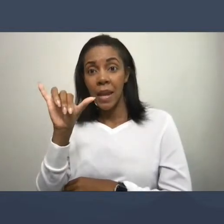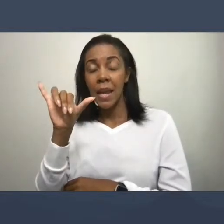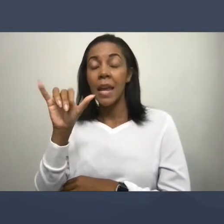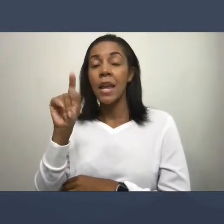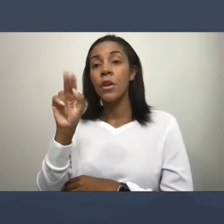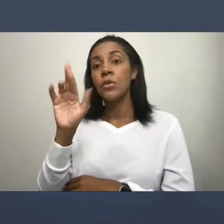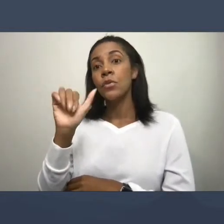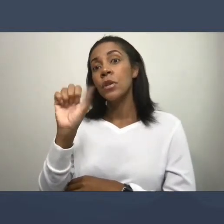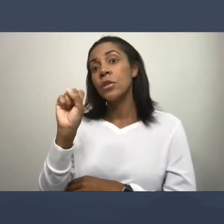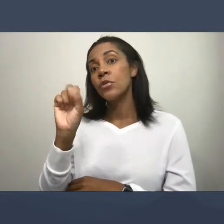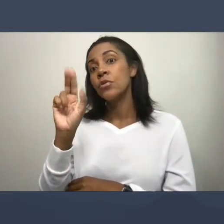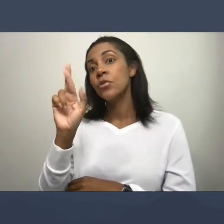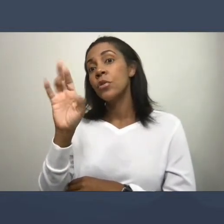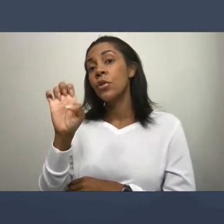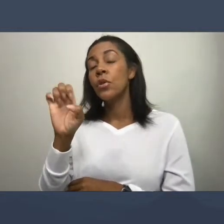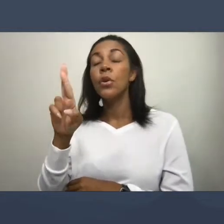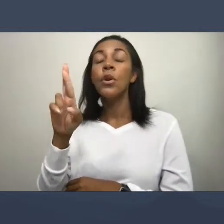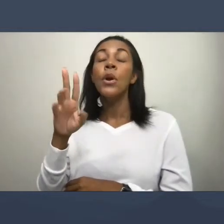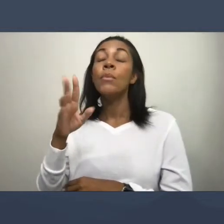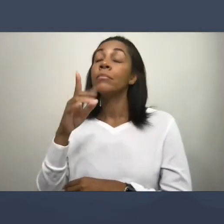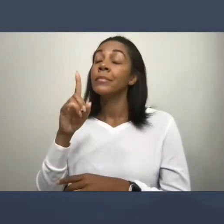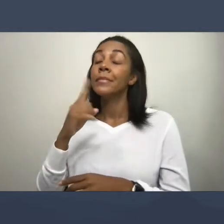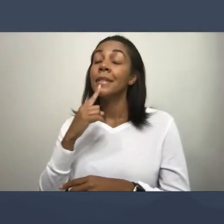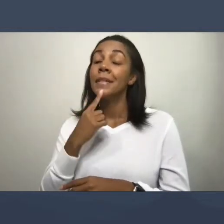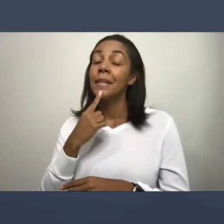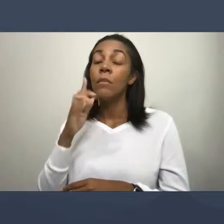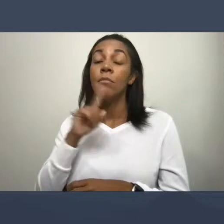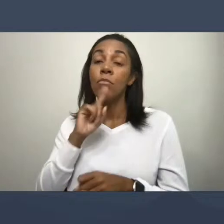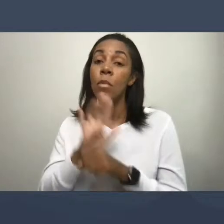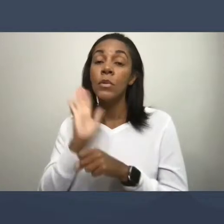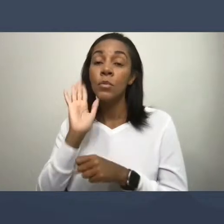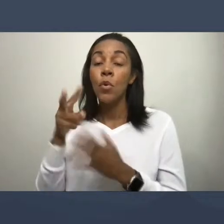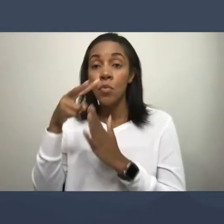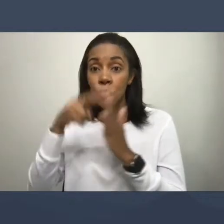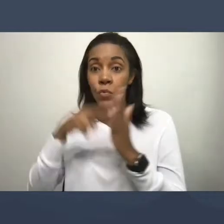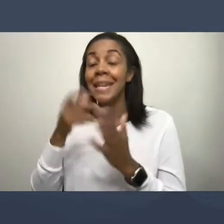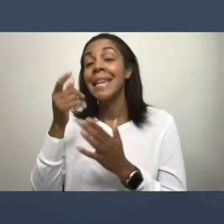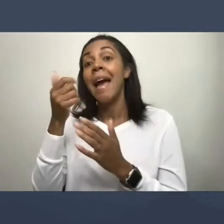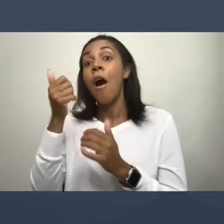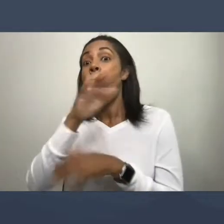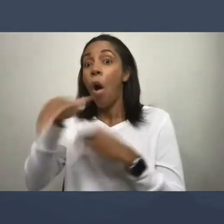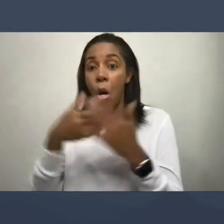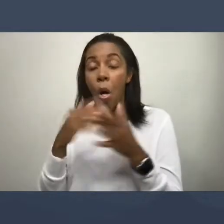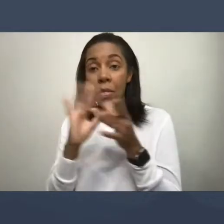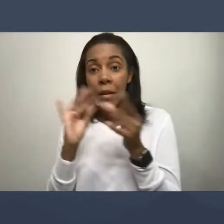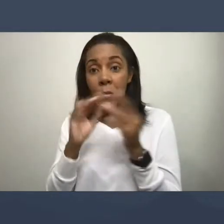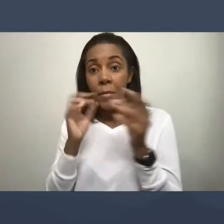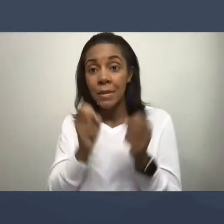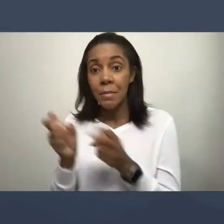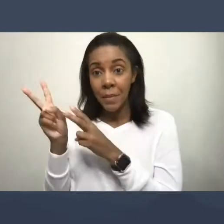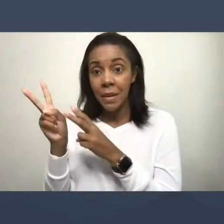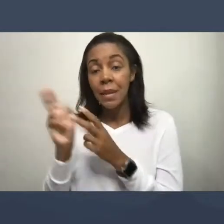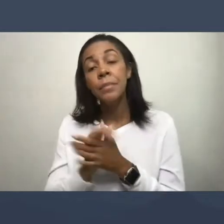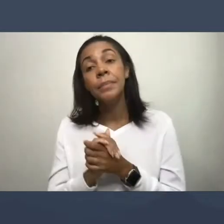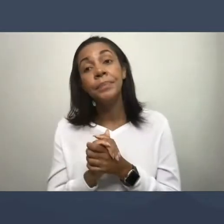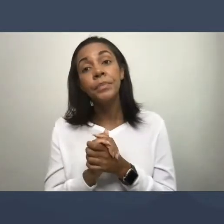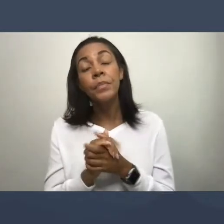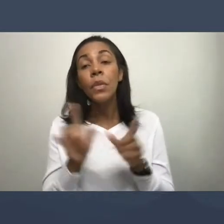they intend to read every comment that was submitted to them. Also, we received